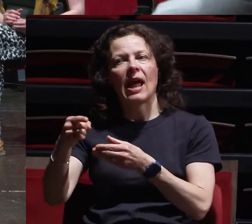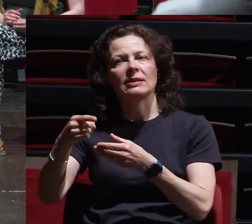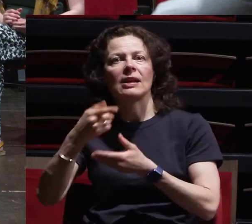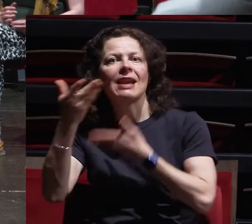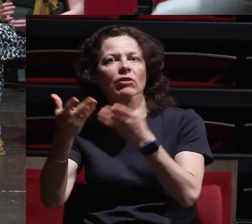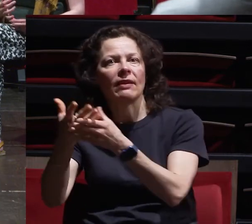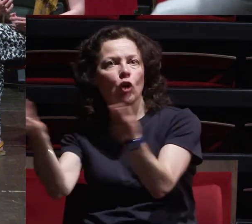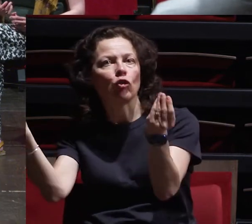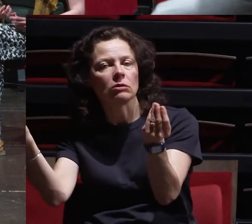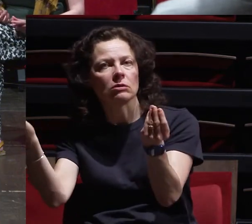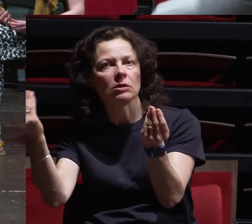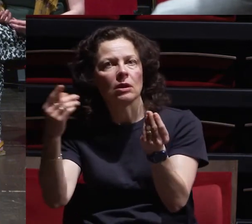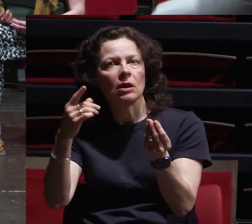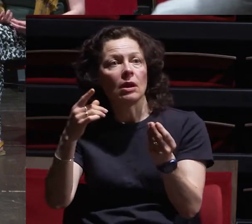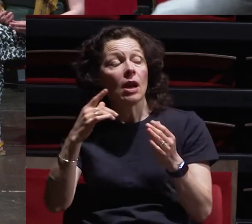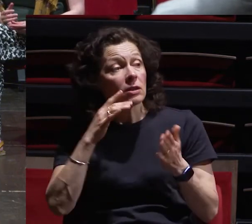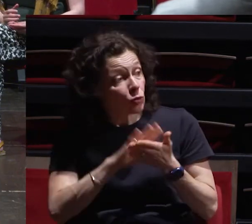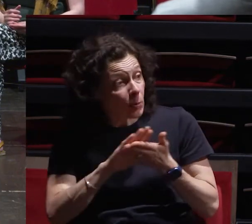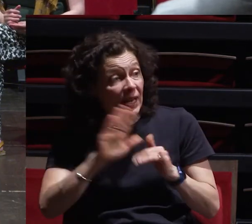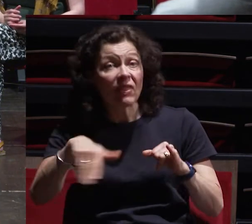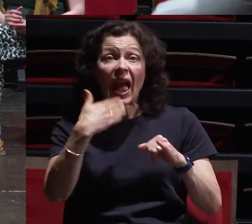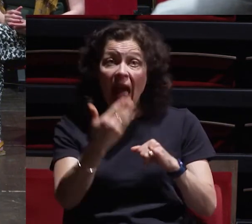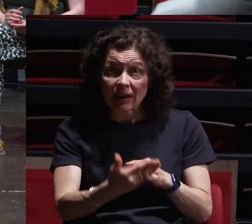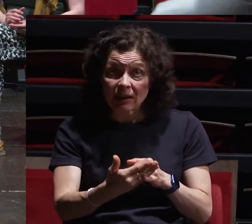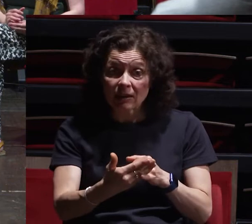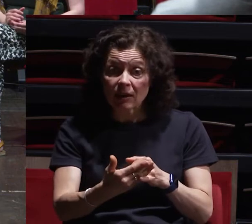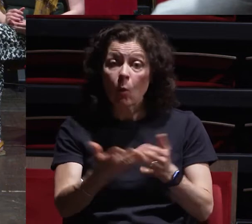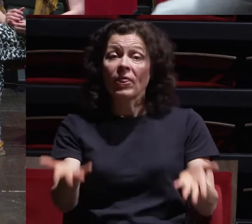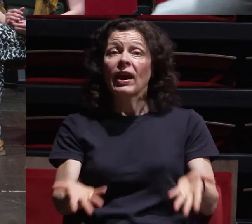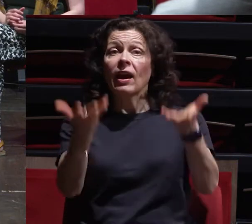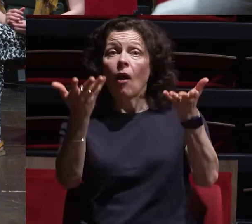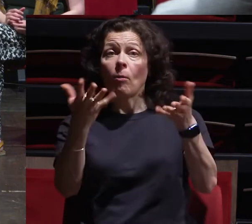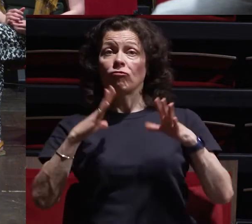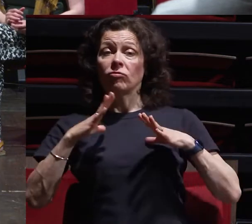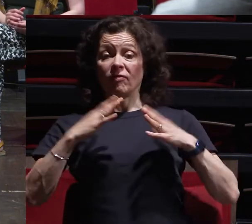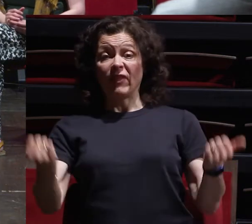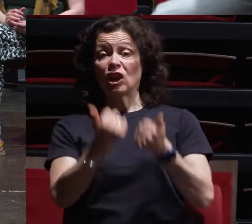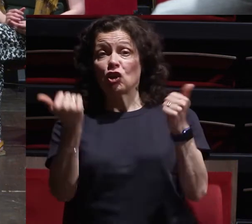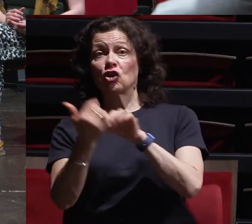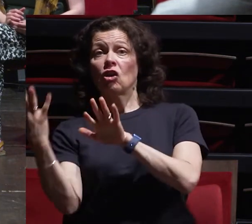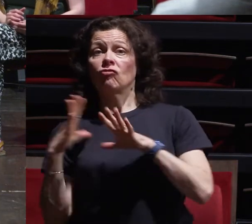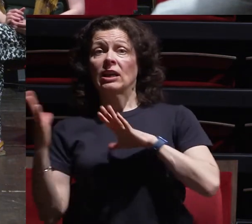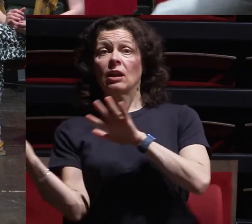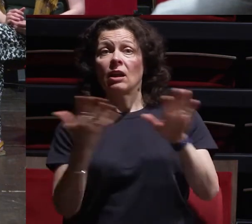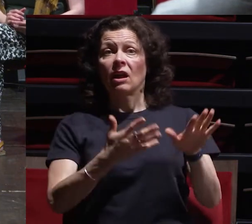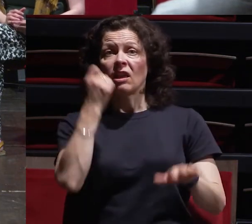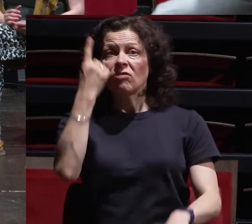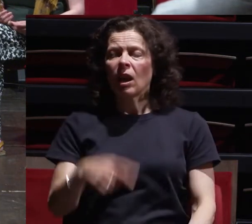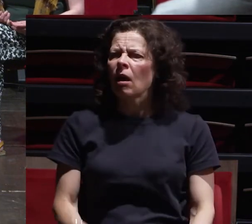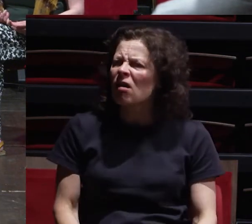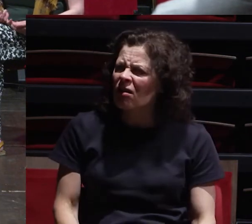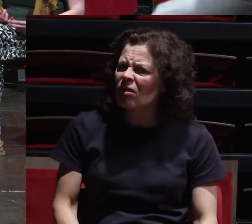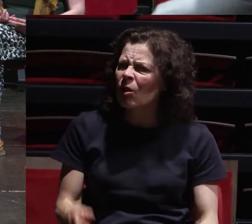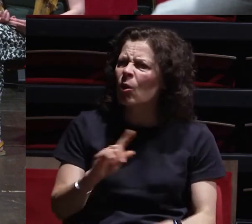narrative. So it's at the end of the story, when they get up to leave, they realise they're not going to find out. They're not getting it. They're